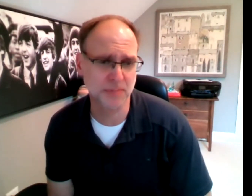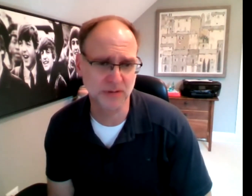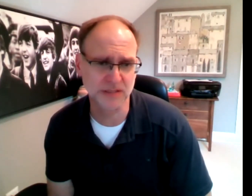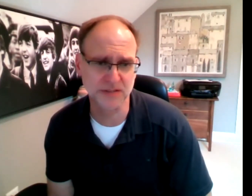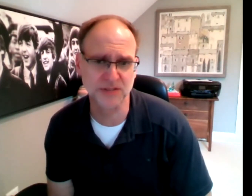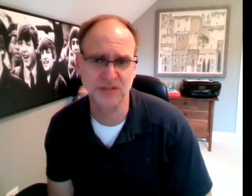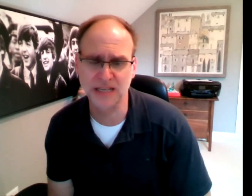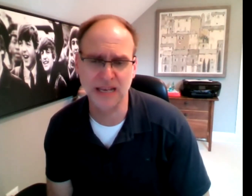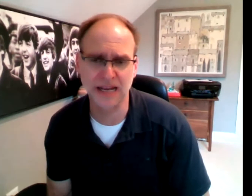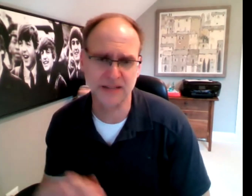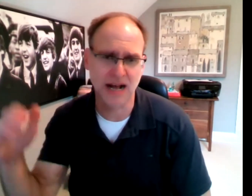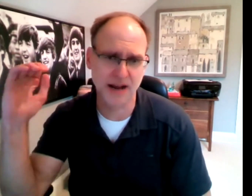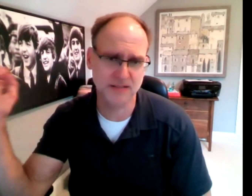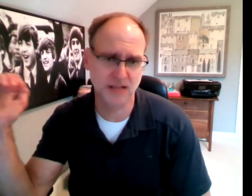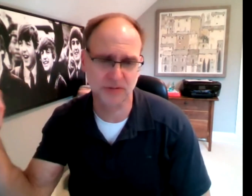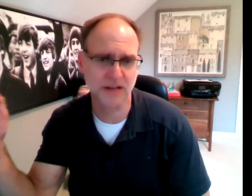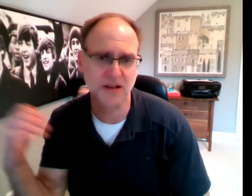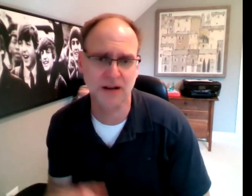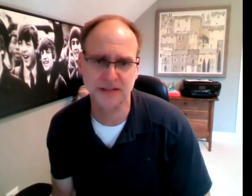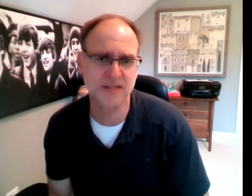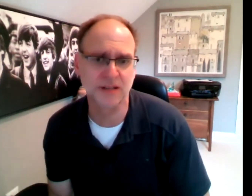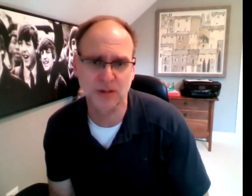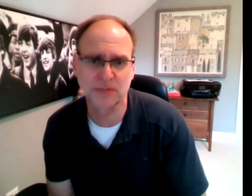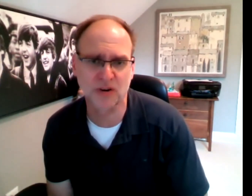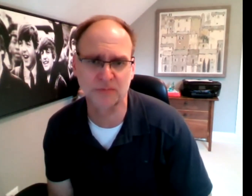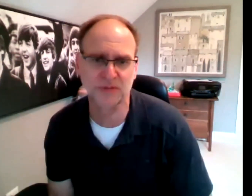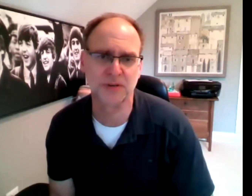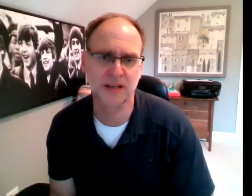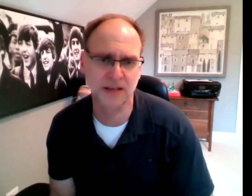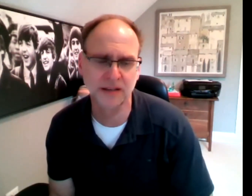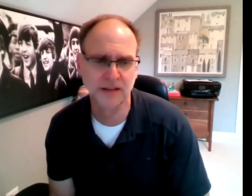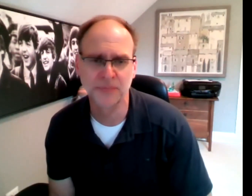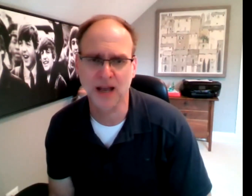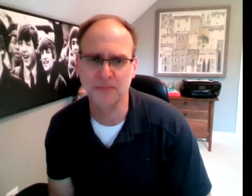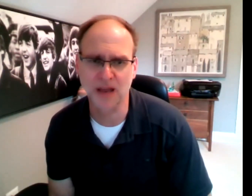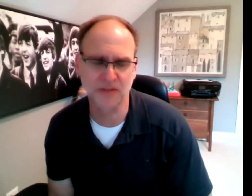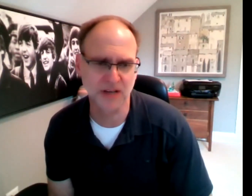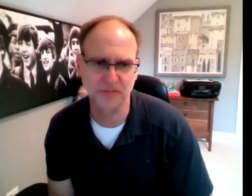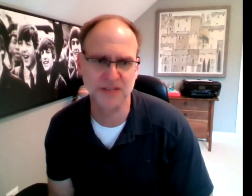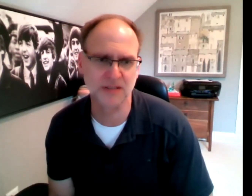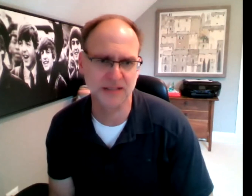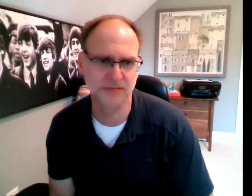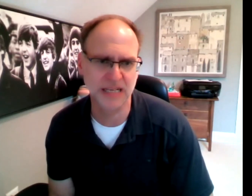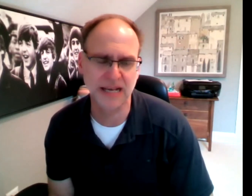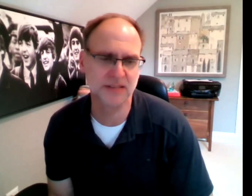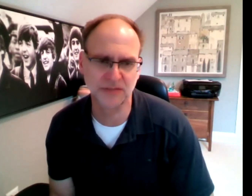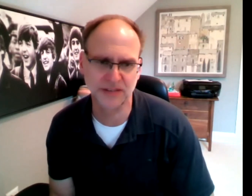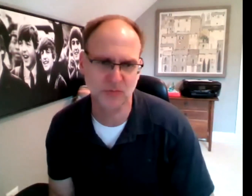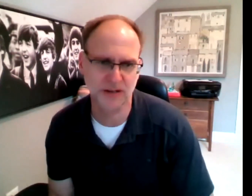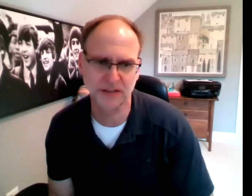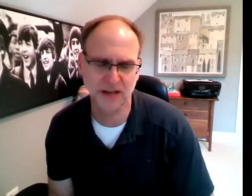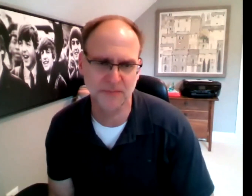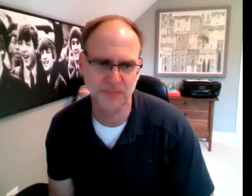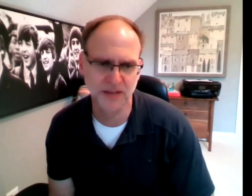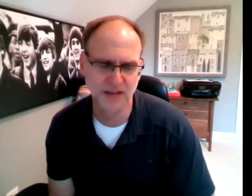of our sample is hitting the highest level on the audit C in terms of harmful drinking. Physical inactivity